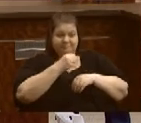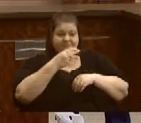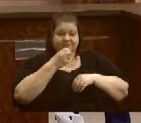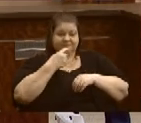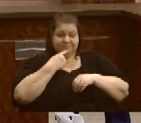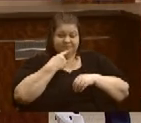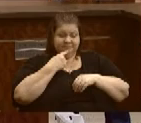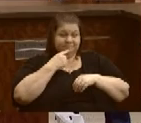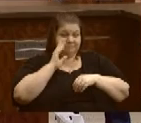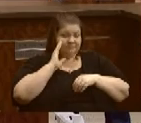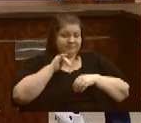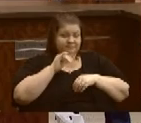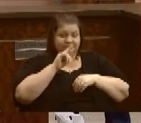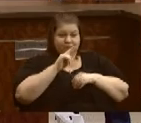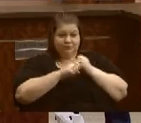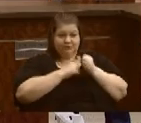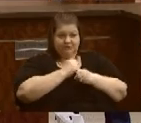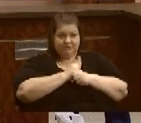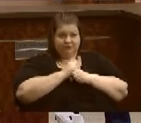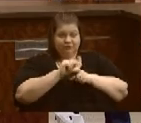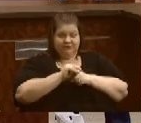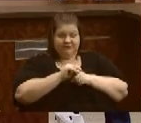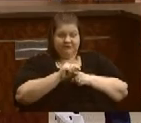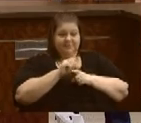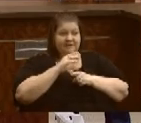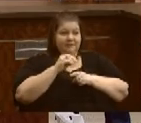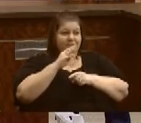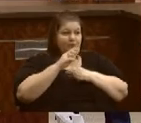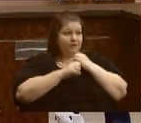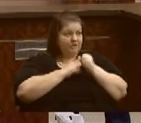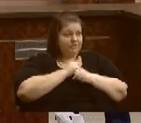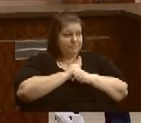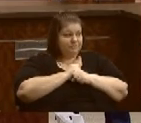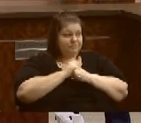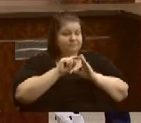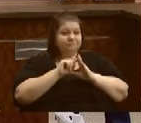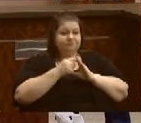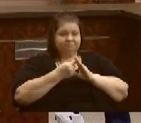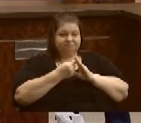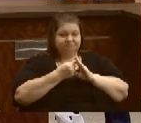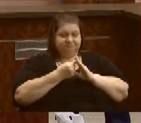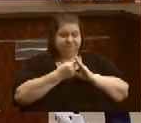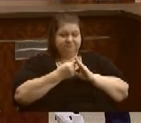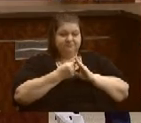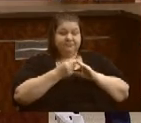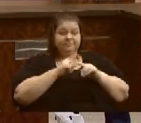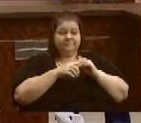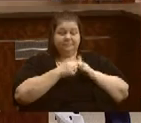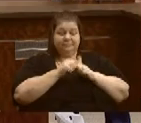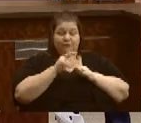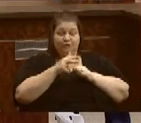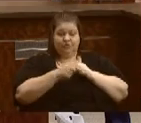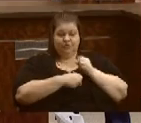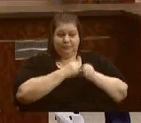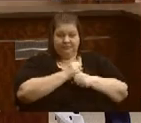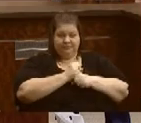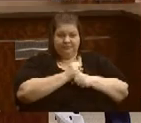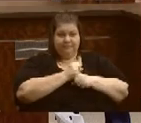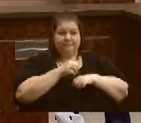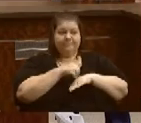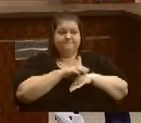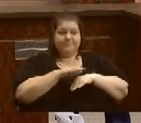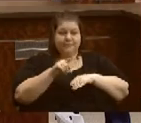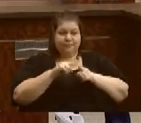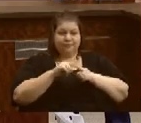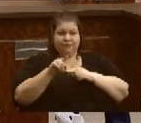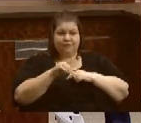the training is 1 year internship, 4 years of surgical residency, and on the third year, they will send him to